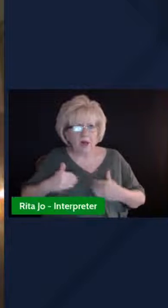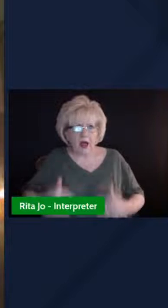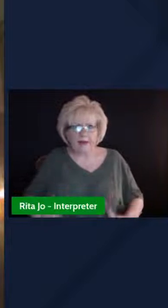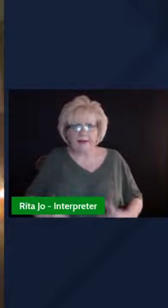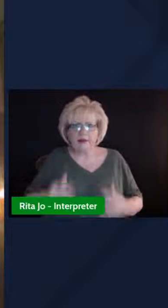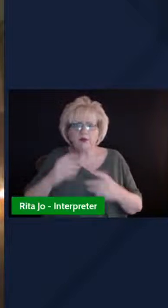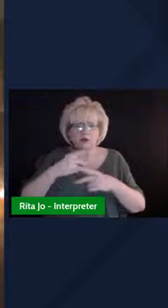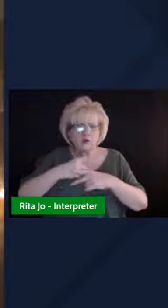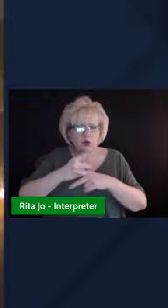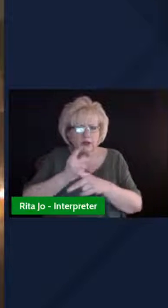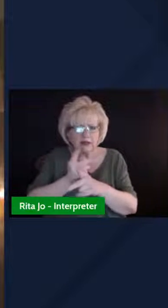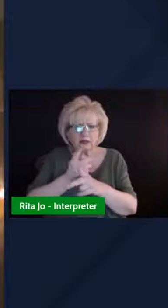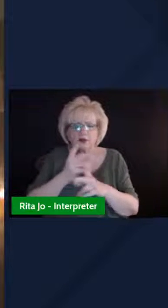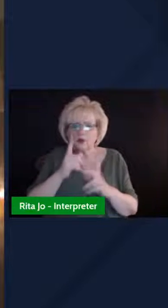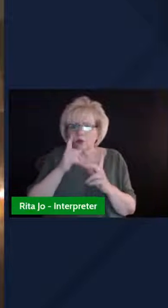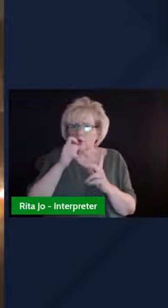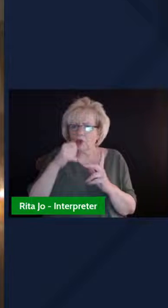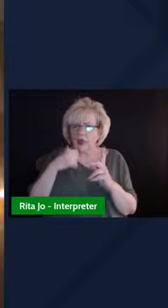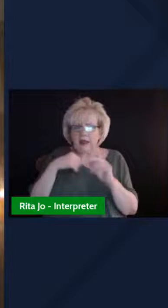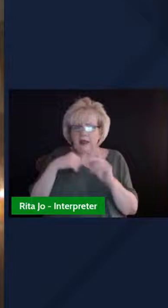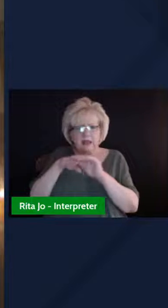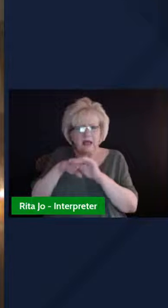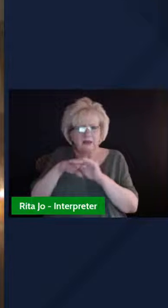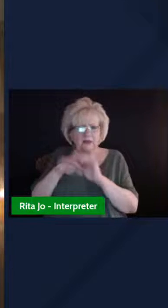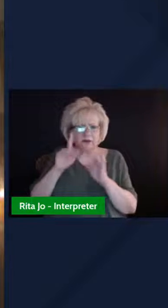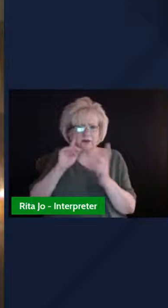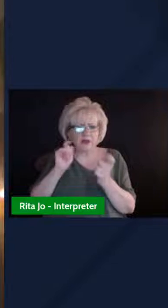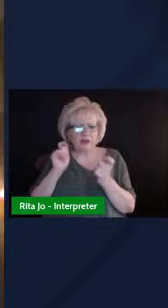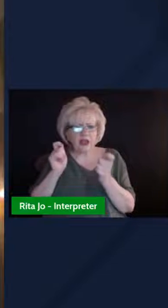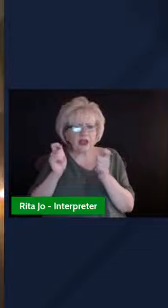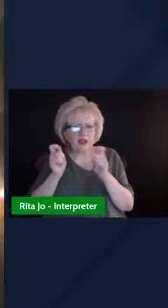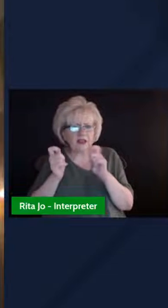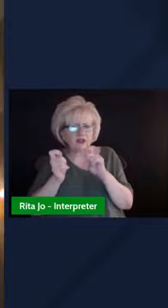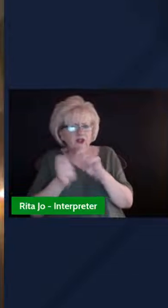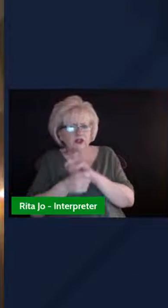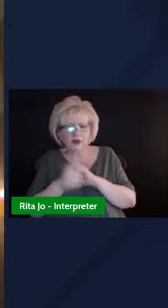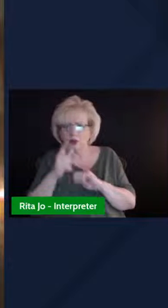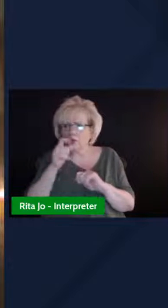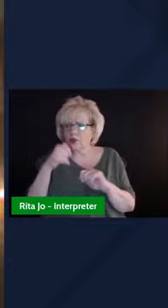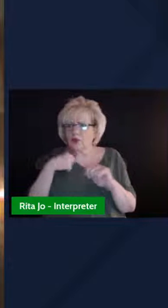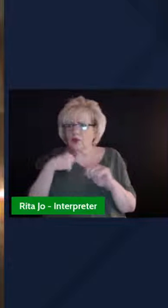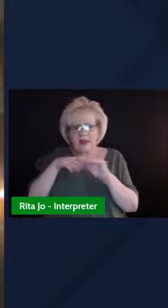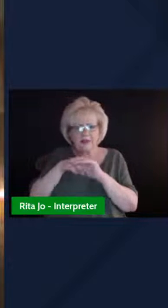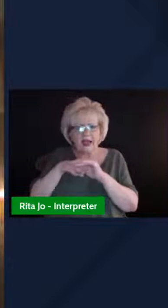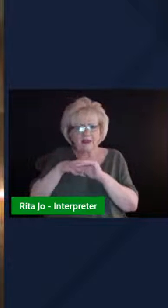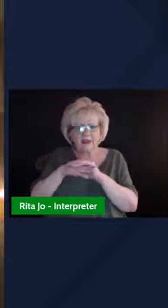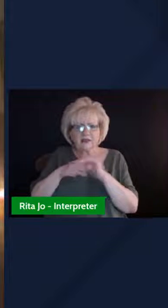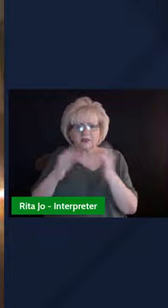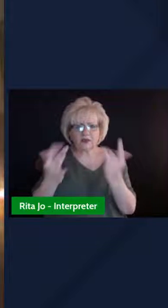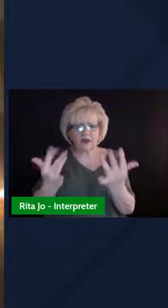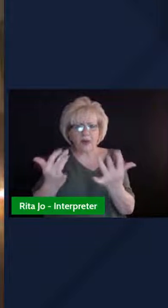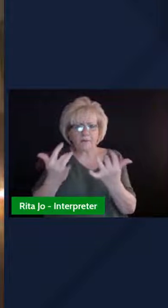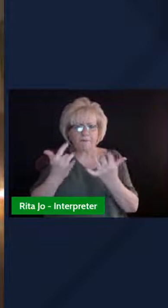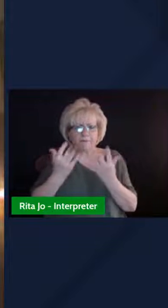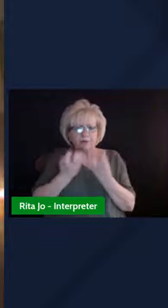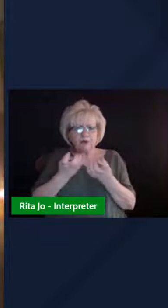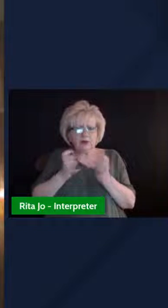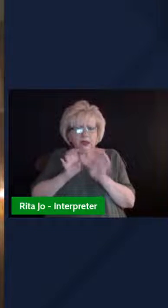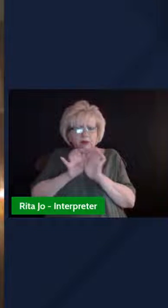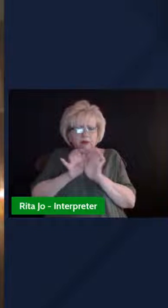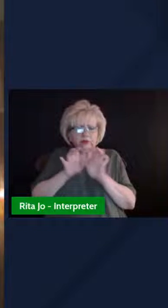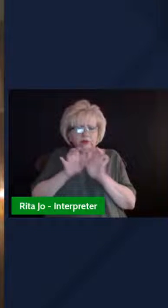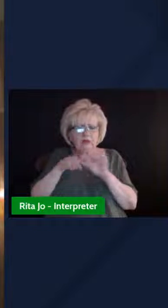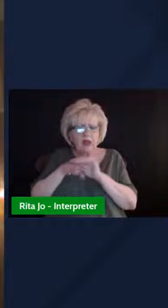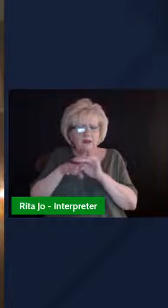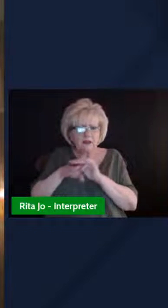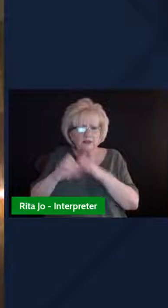value? Who has access to change? Who has access to the table in which changes are being made? I want a